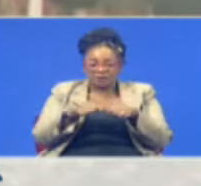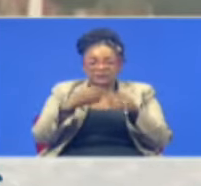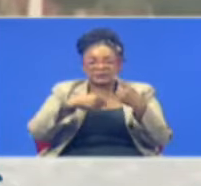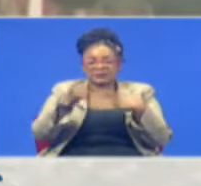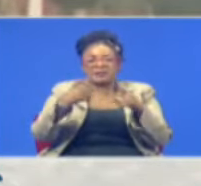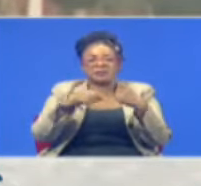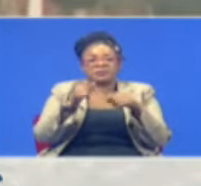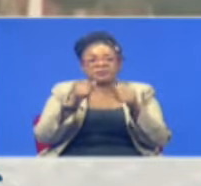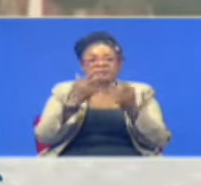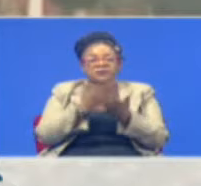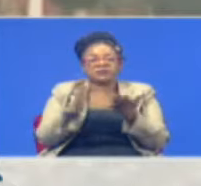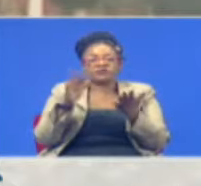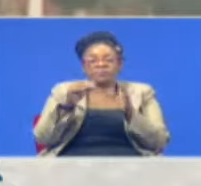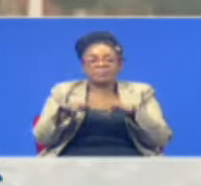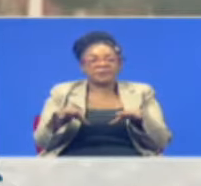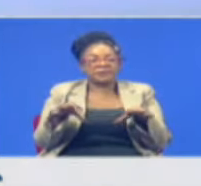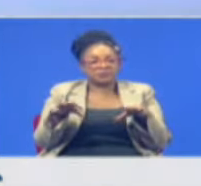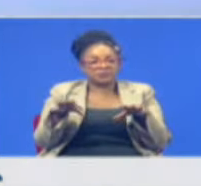bidhaa sokoni.